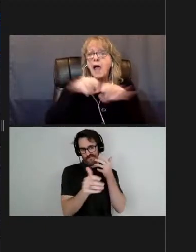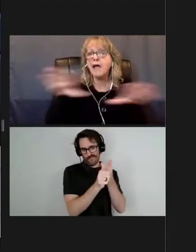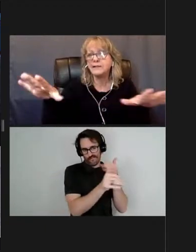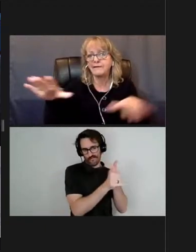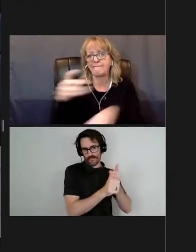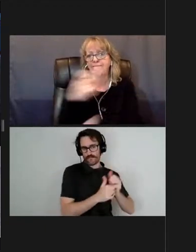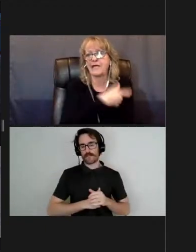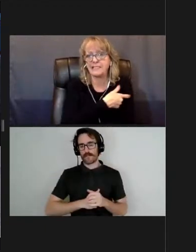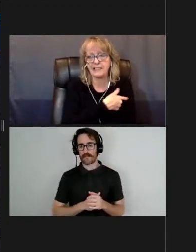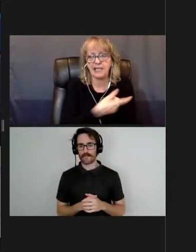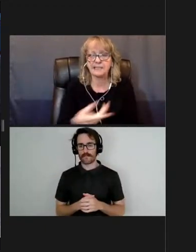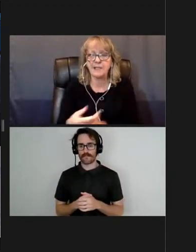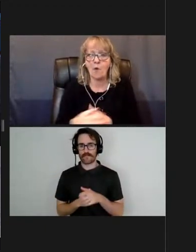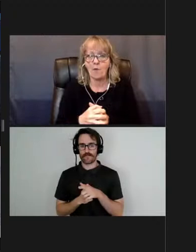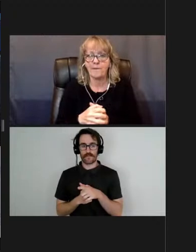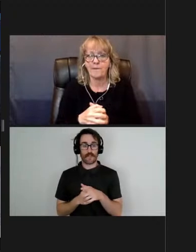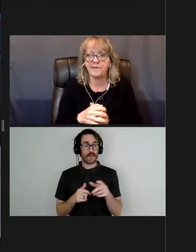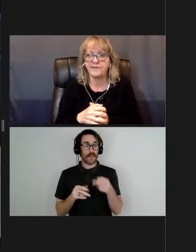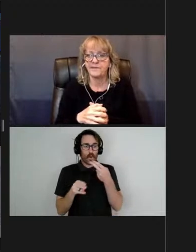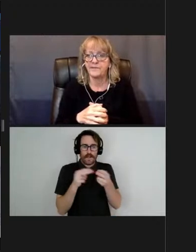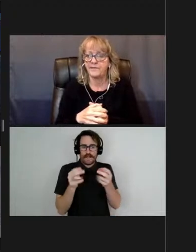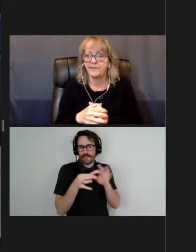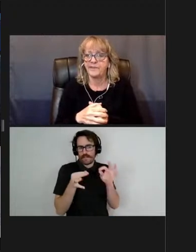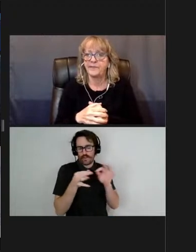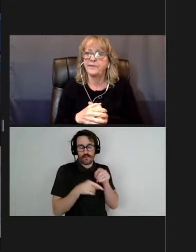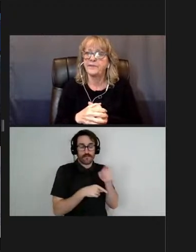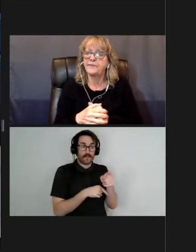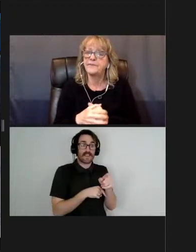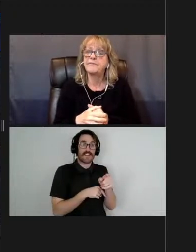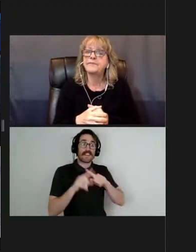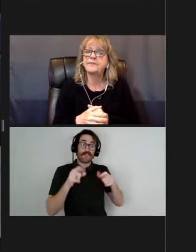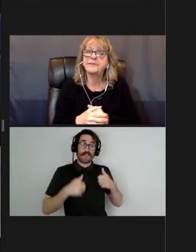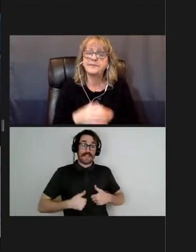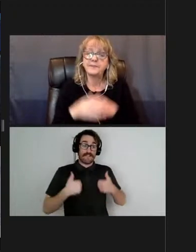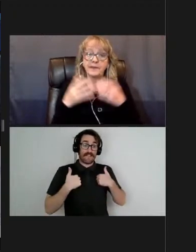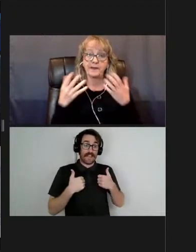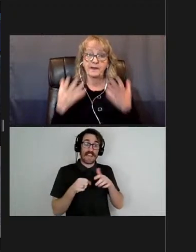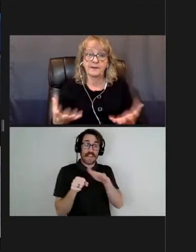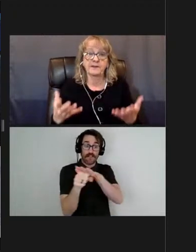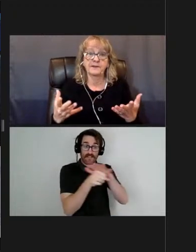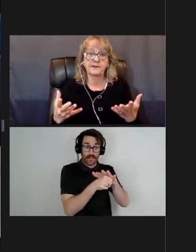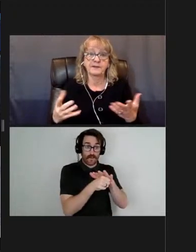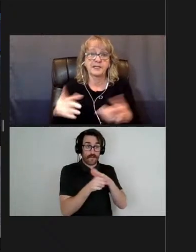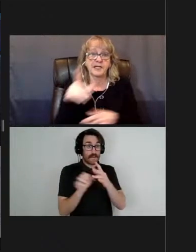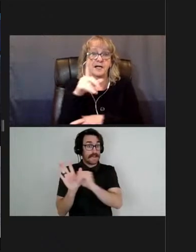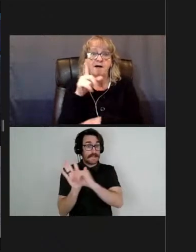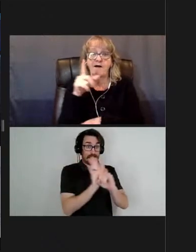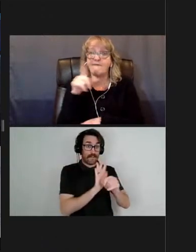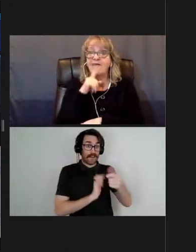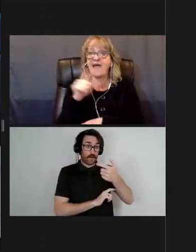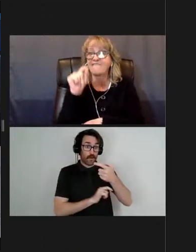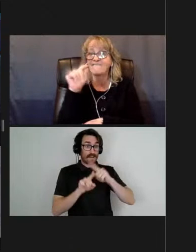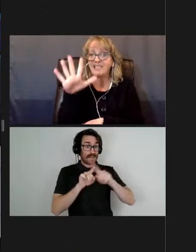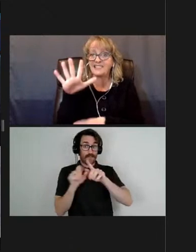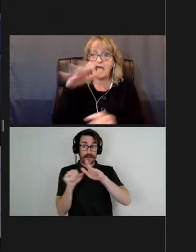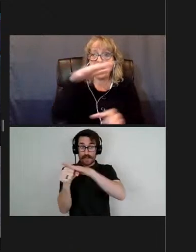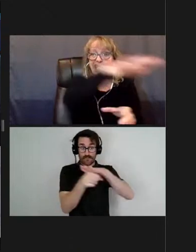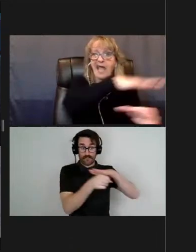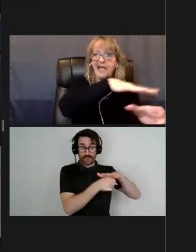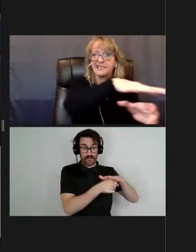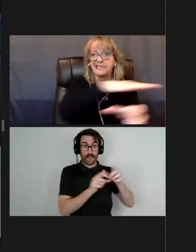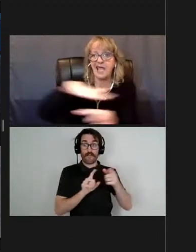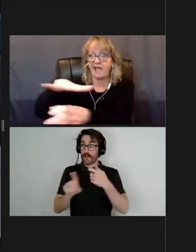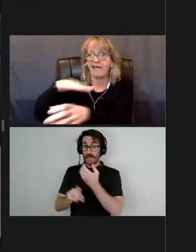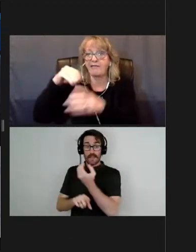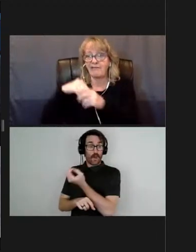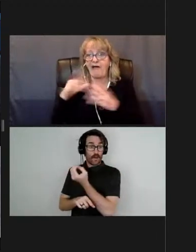Just briefly, those neighborhoods, we've identified 21 across the city based on from the Ontario